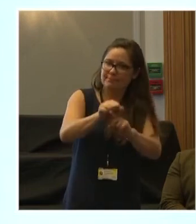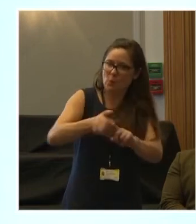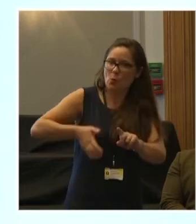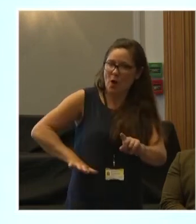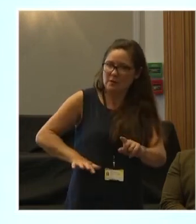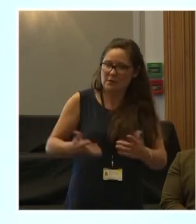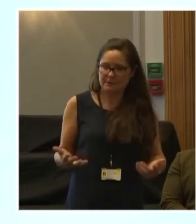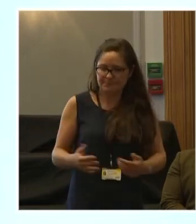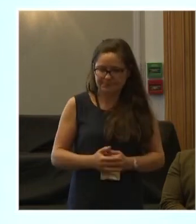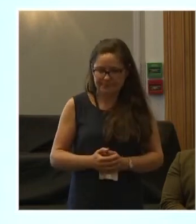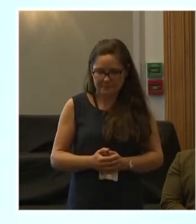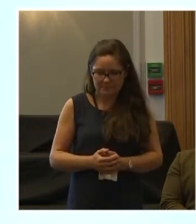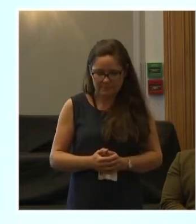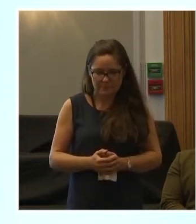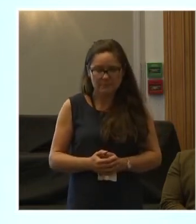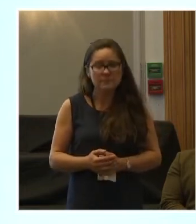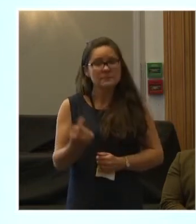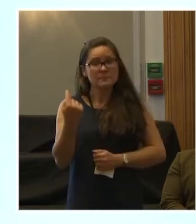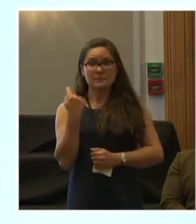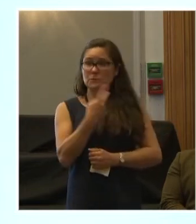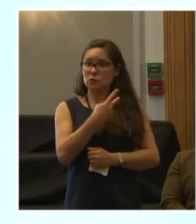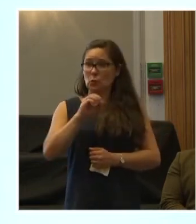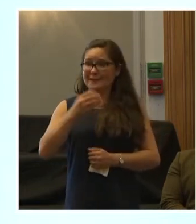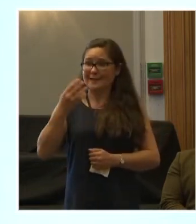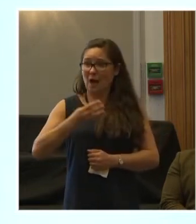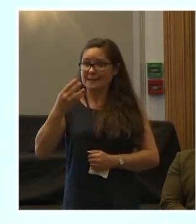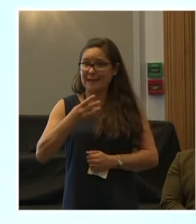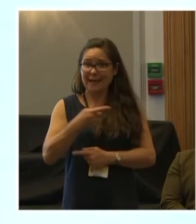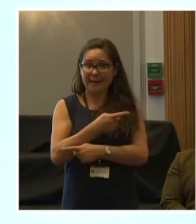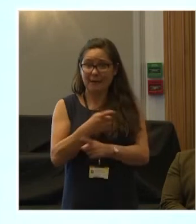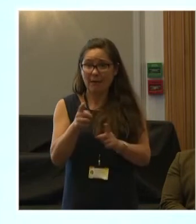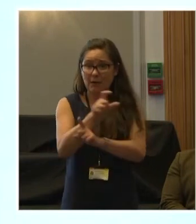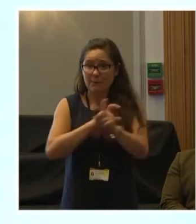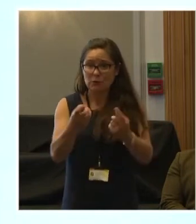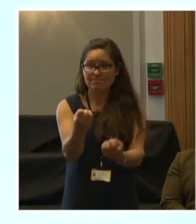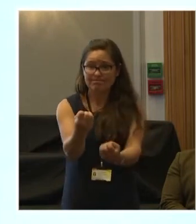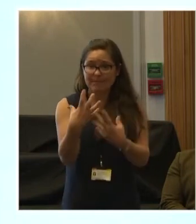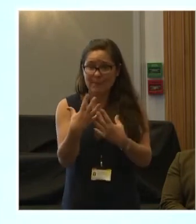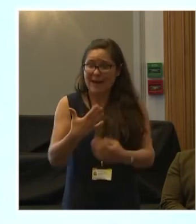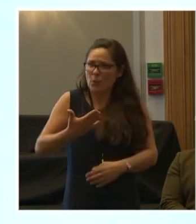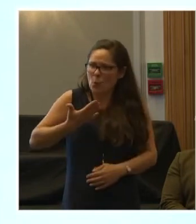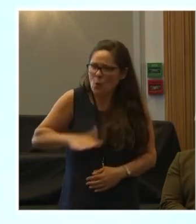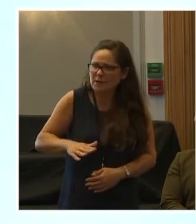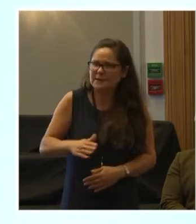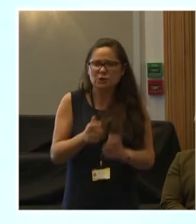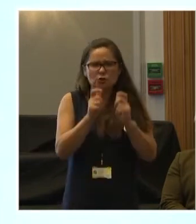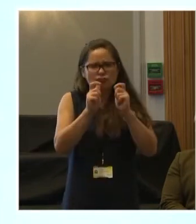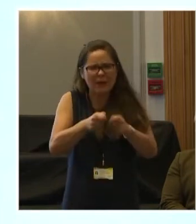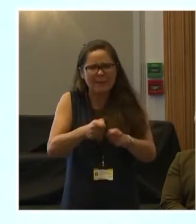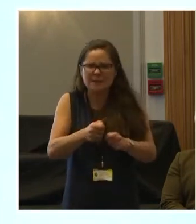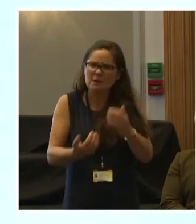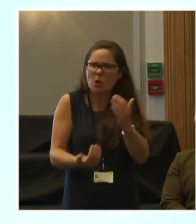In 2019, you told us that you wanted to hear more from us on treatment updates and managing life with sight